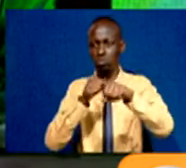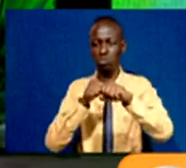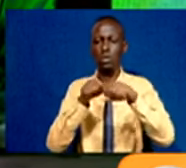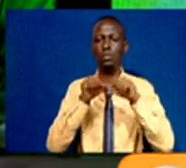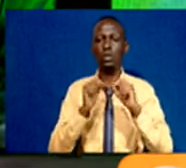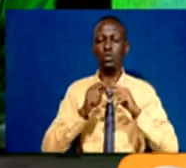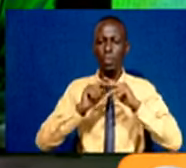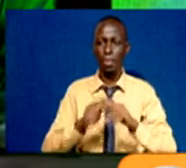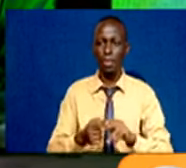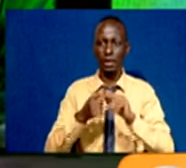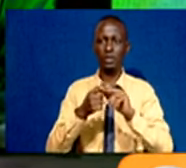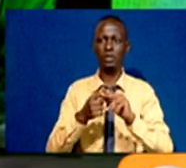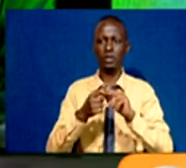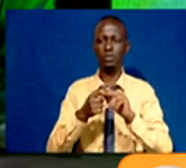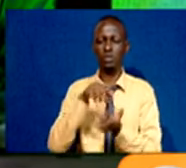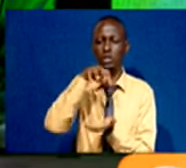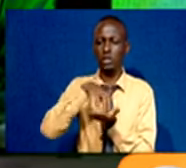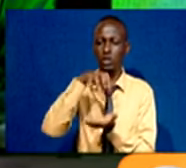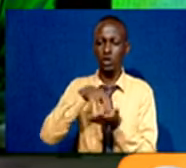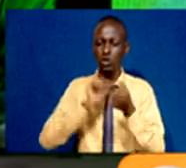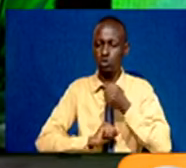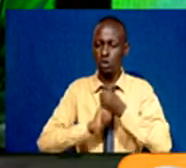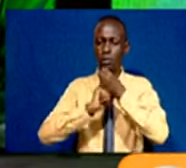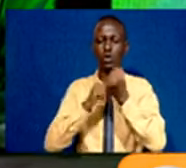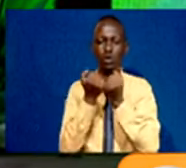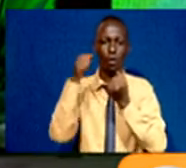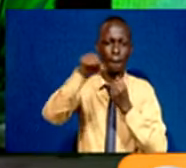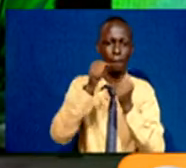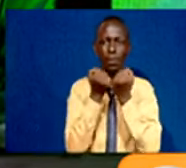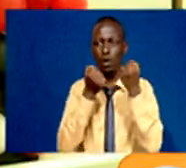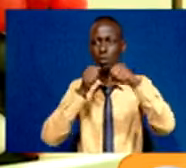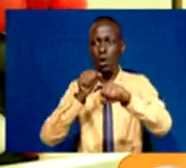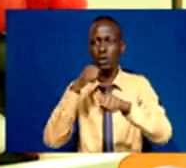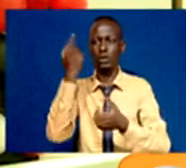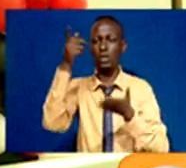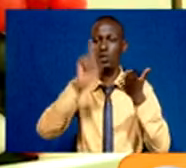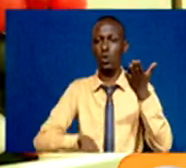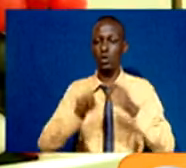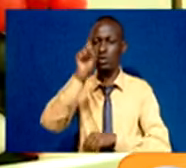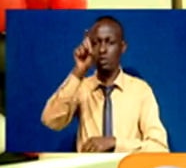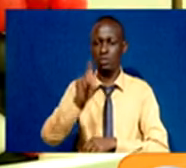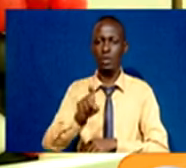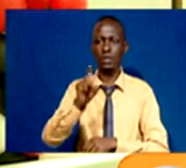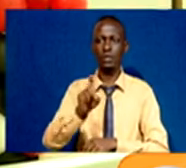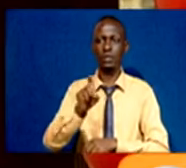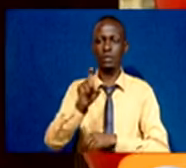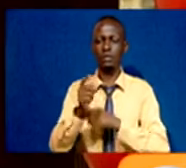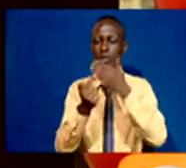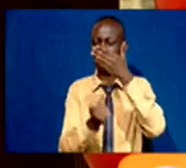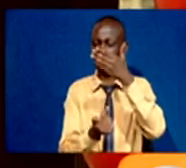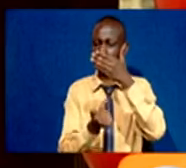a channel to promote the sport. Now, according to the game's stakeholders, the game must be modernized so